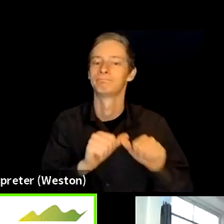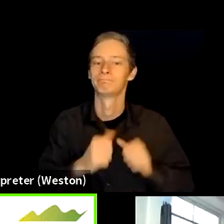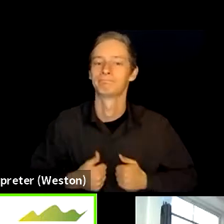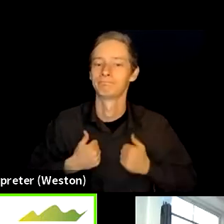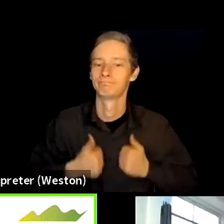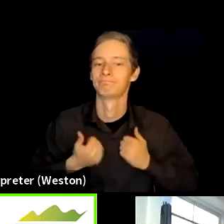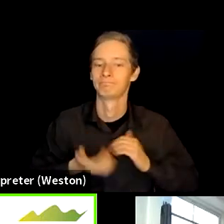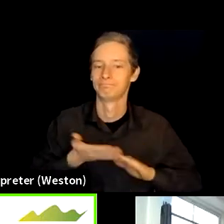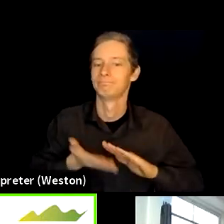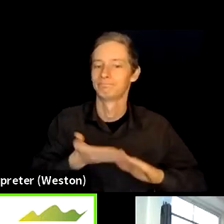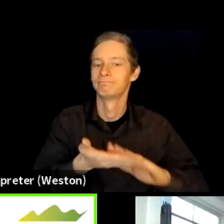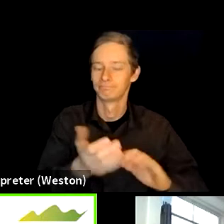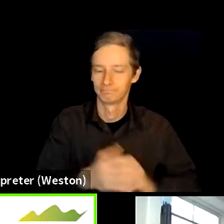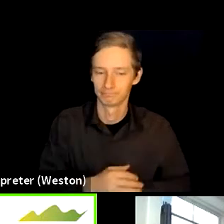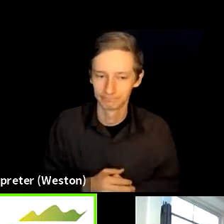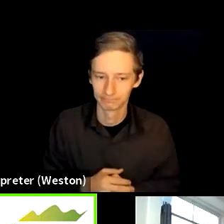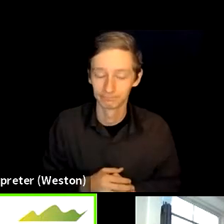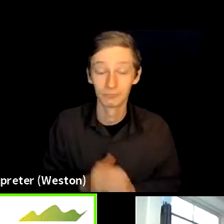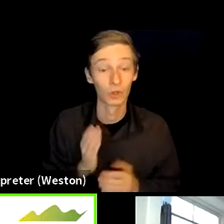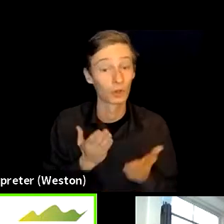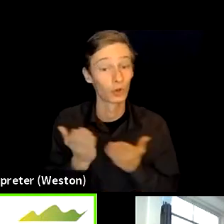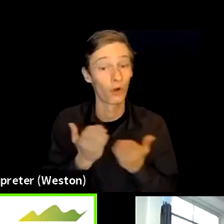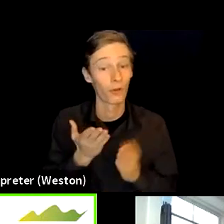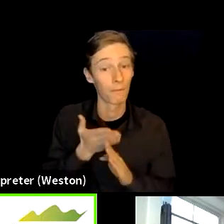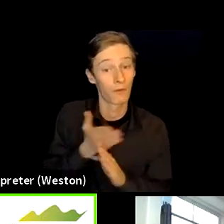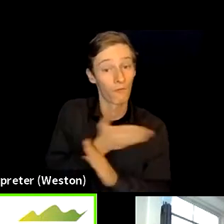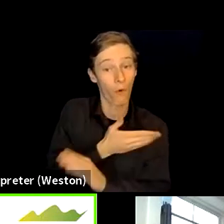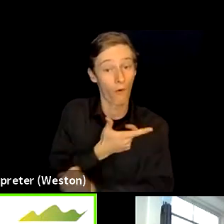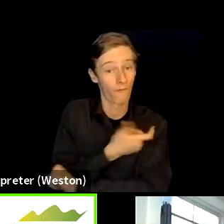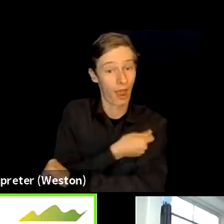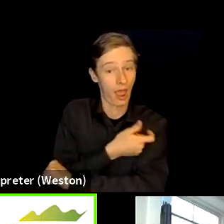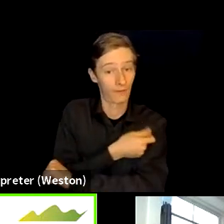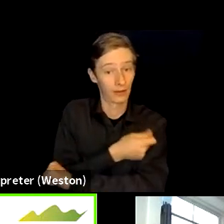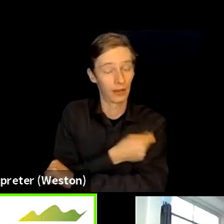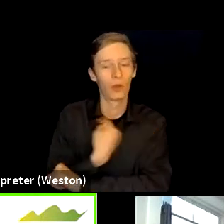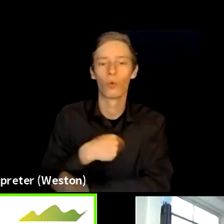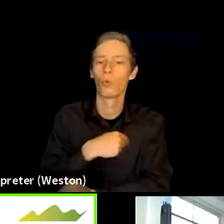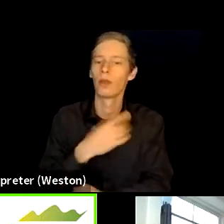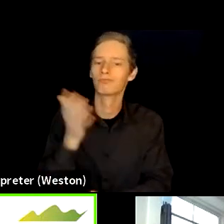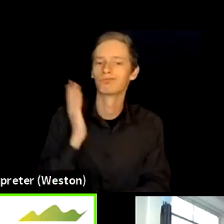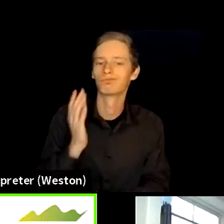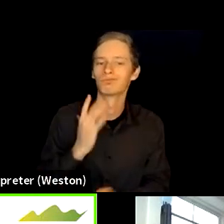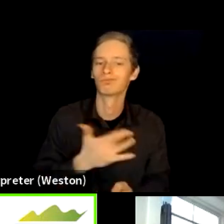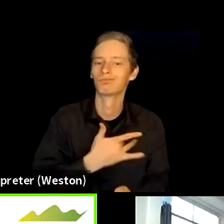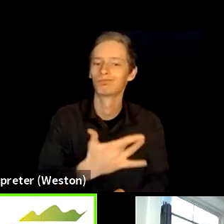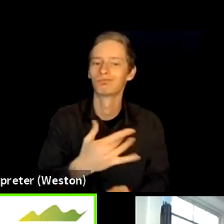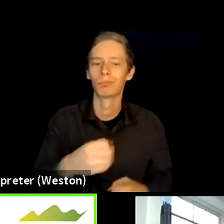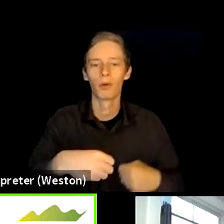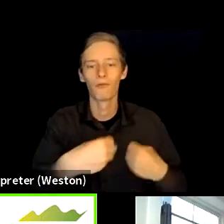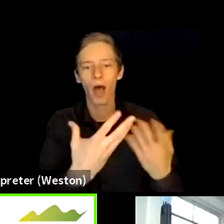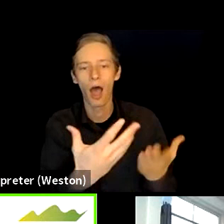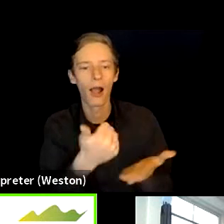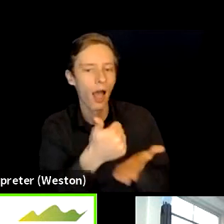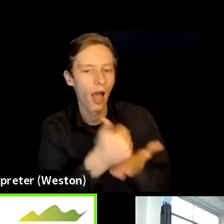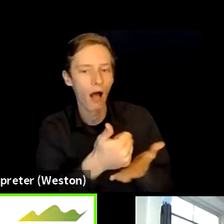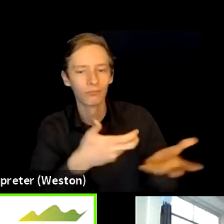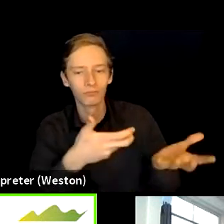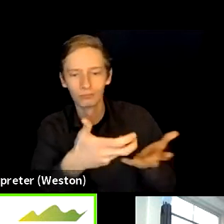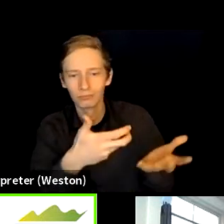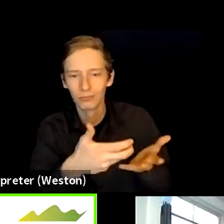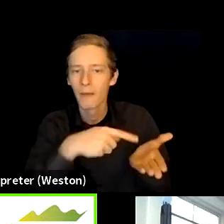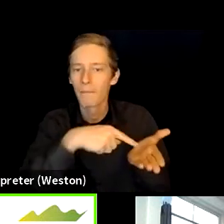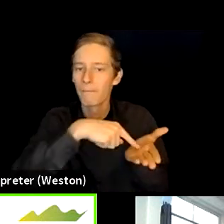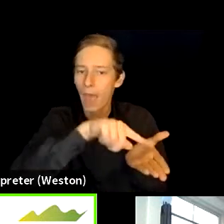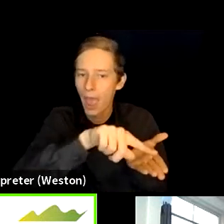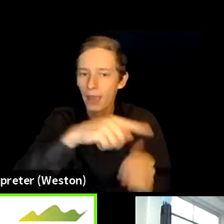offer, before vaccine came online, that is, the services we're offering early on were assistance with that, paying for